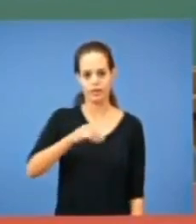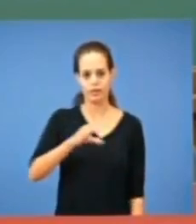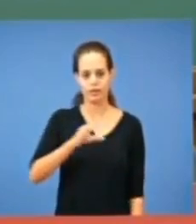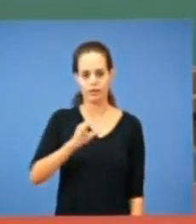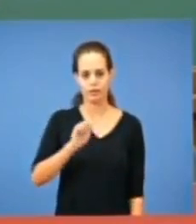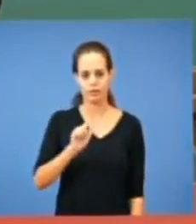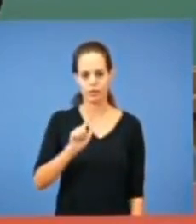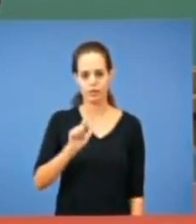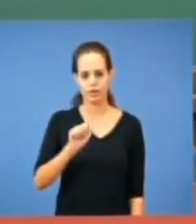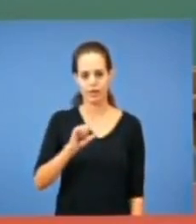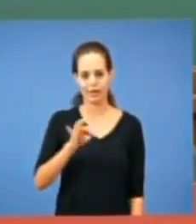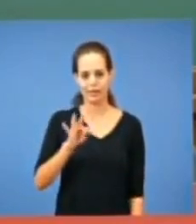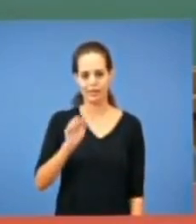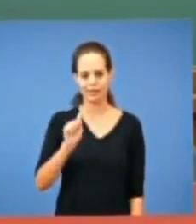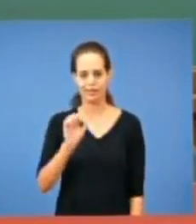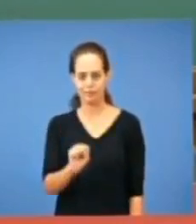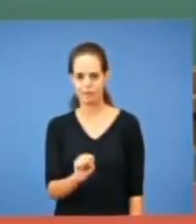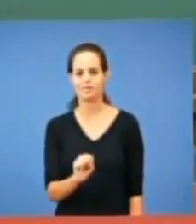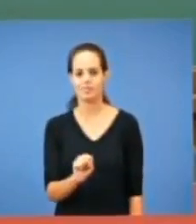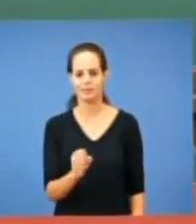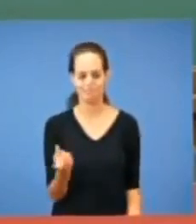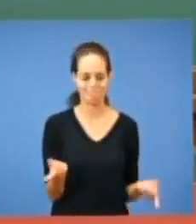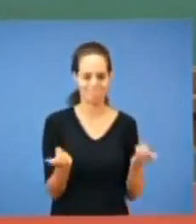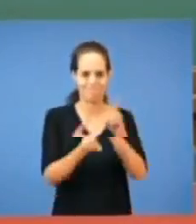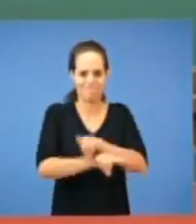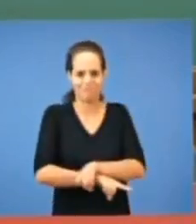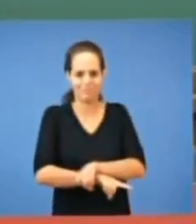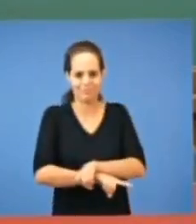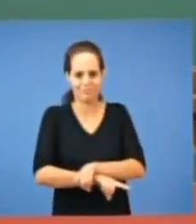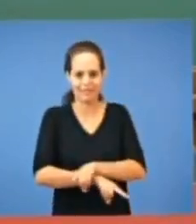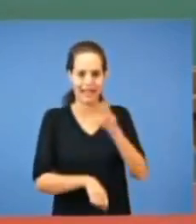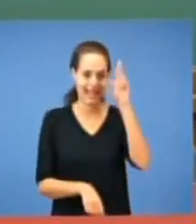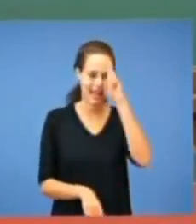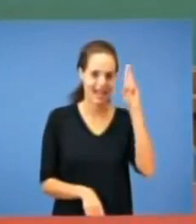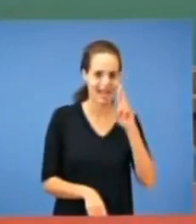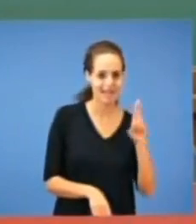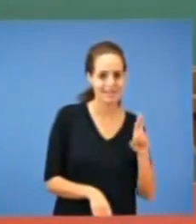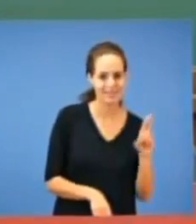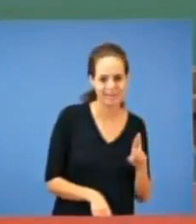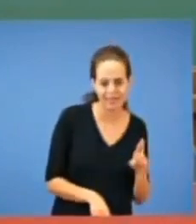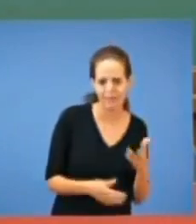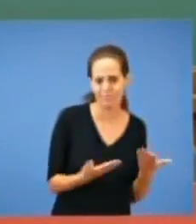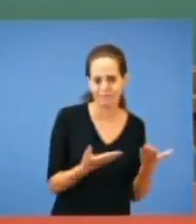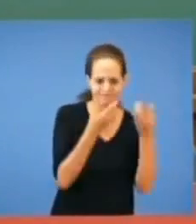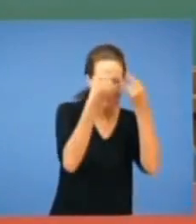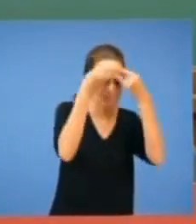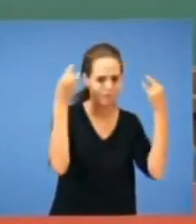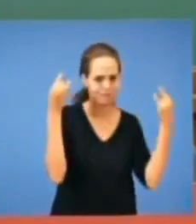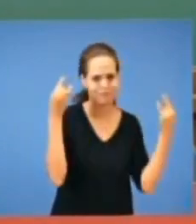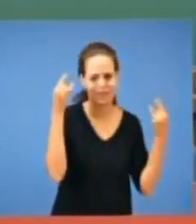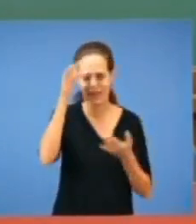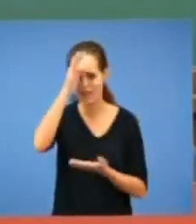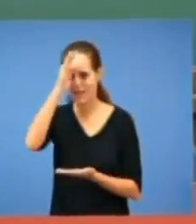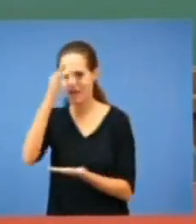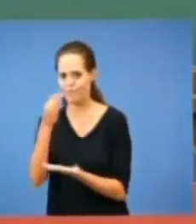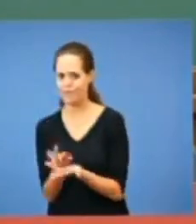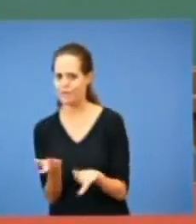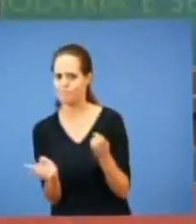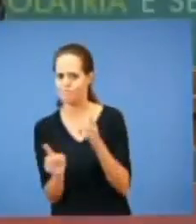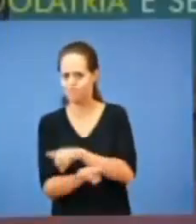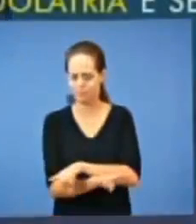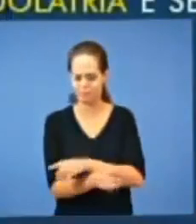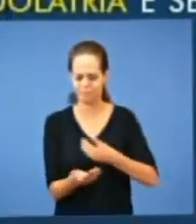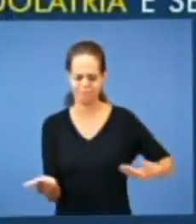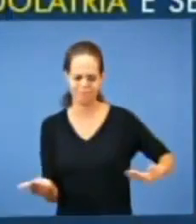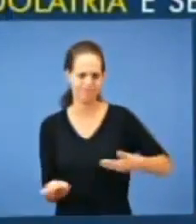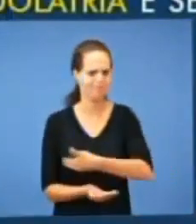Nicolaites, which was the flesh. The flesh, the idolatry, transforming faith now into something materialized.